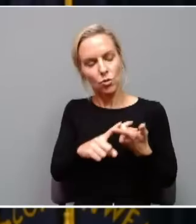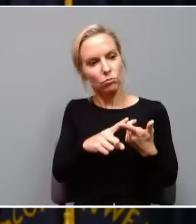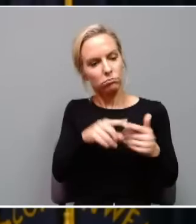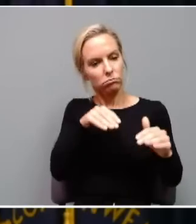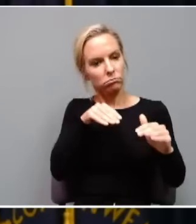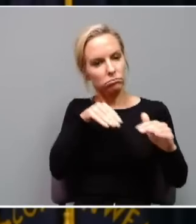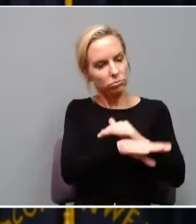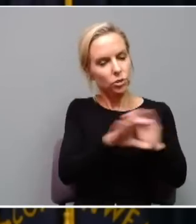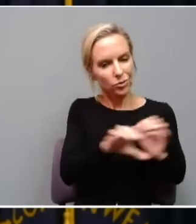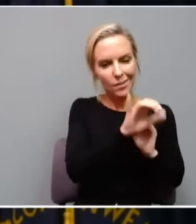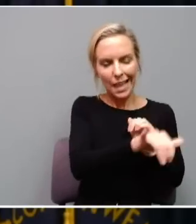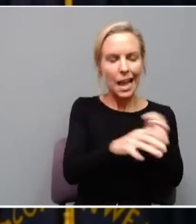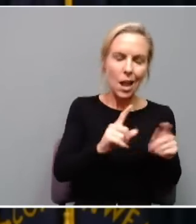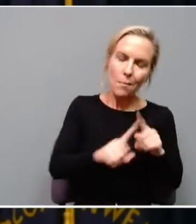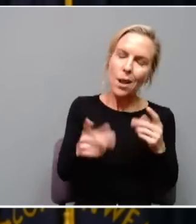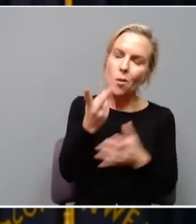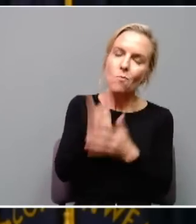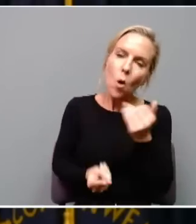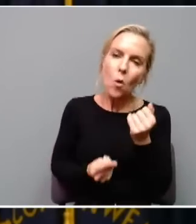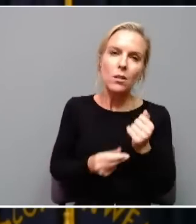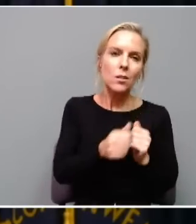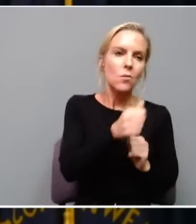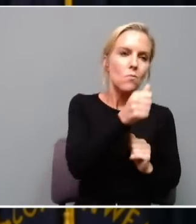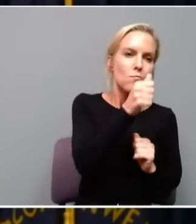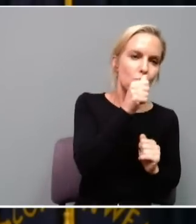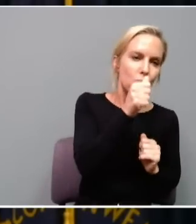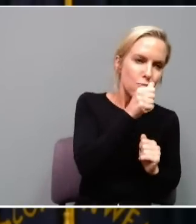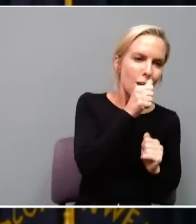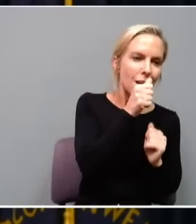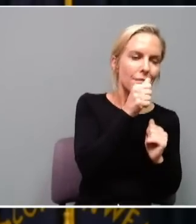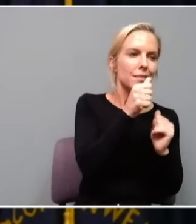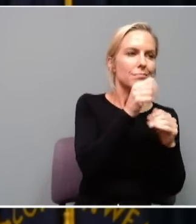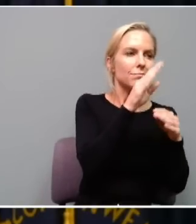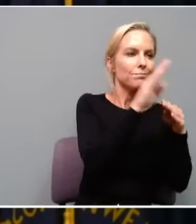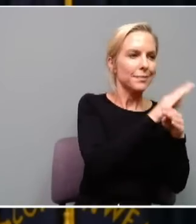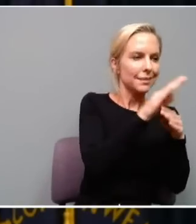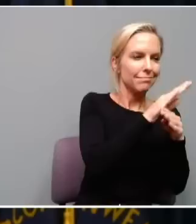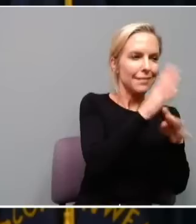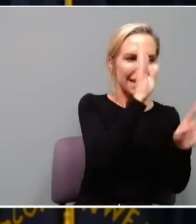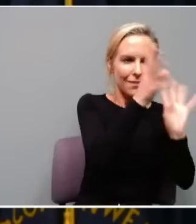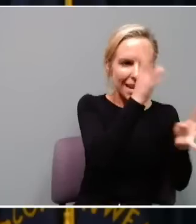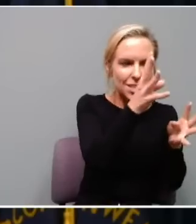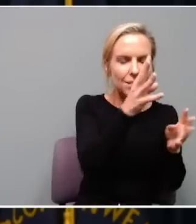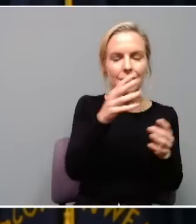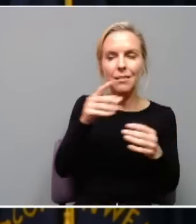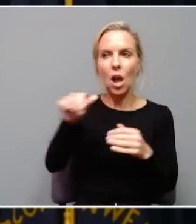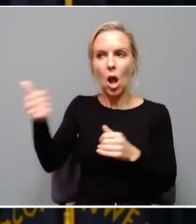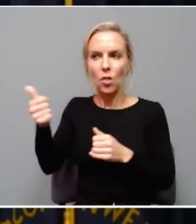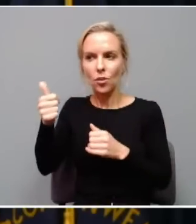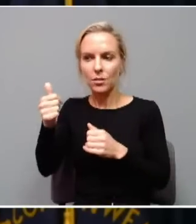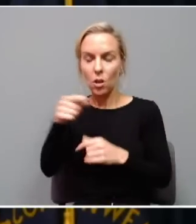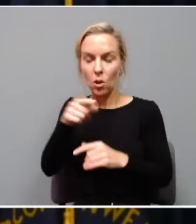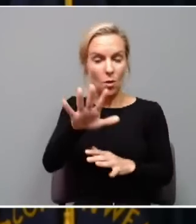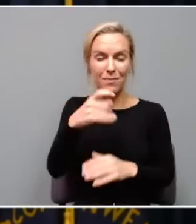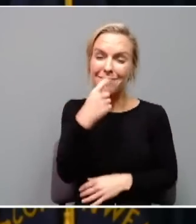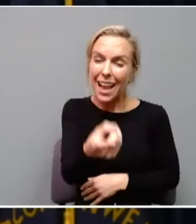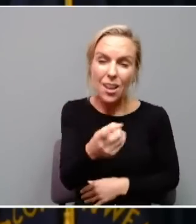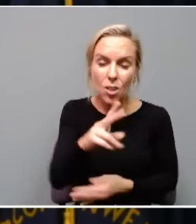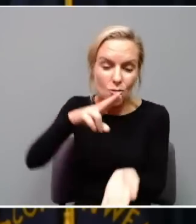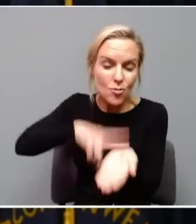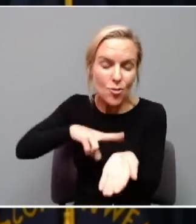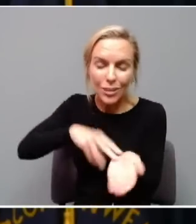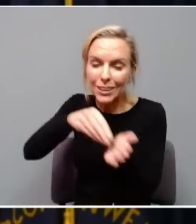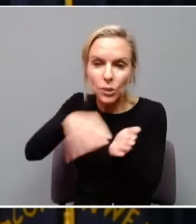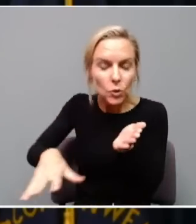is both private sector innovation and we're going to continue to listen. I'll tell you, the nursing students